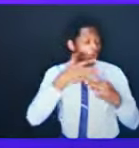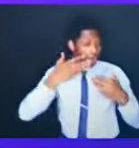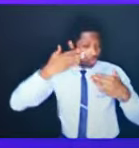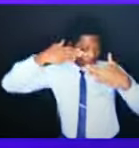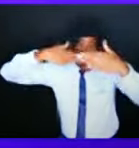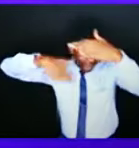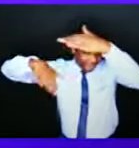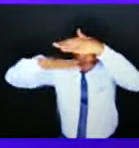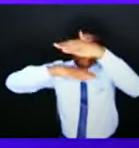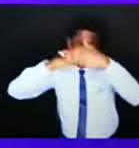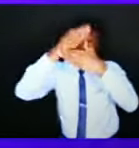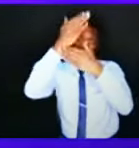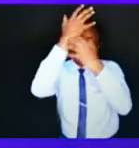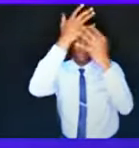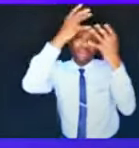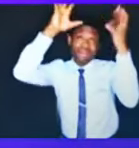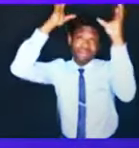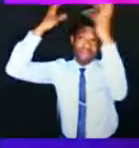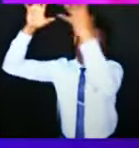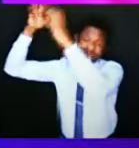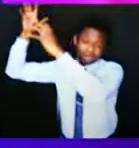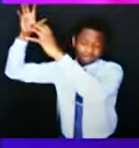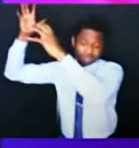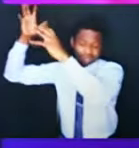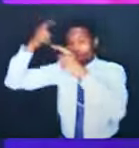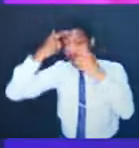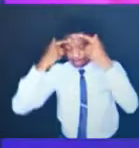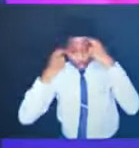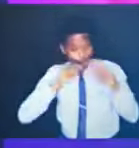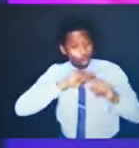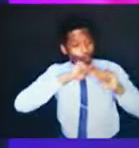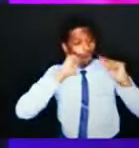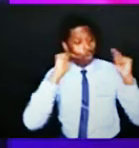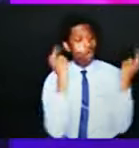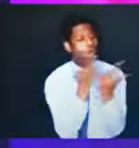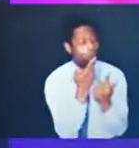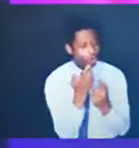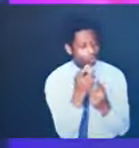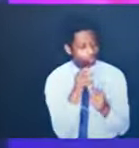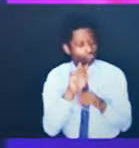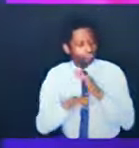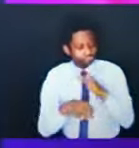all passed through the sea. O se enuanom mempese medisie mu